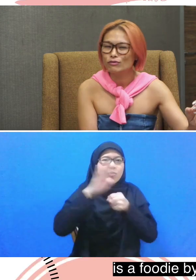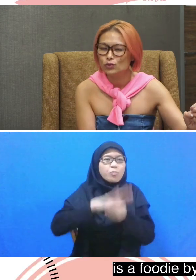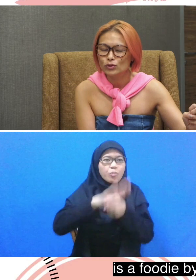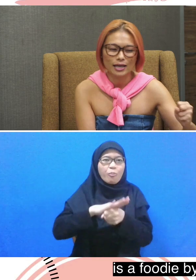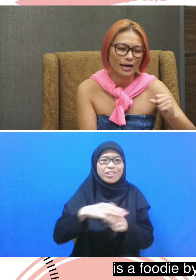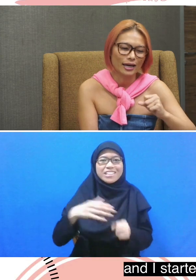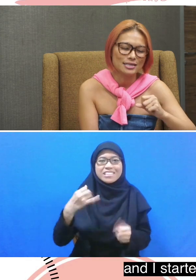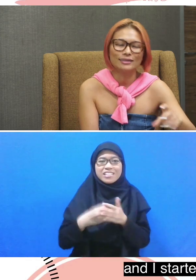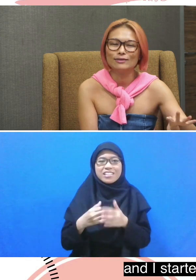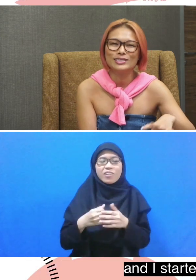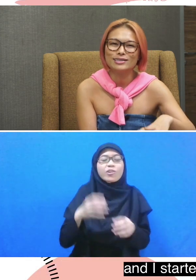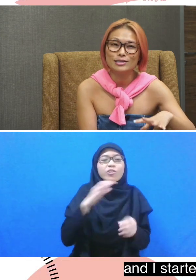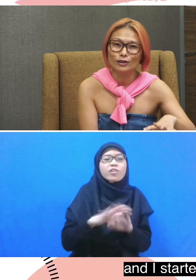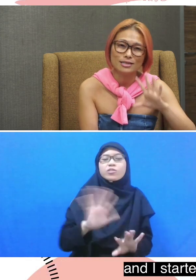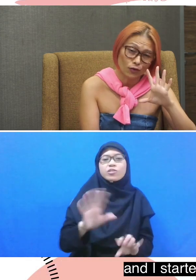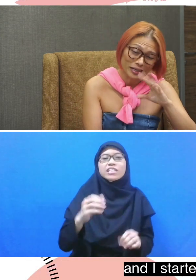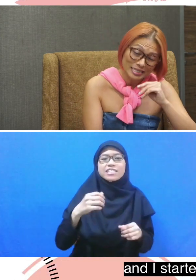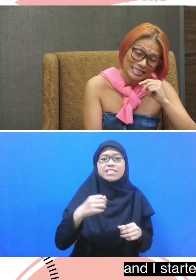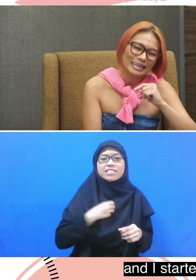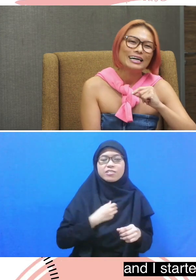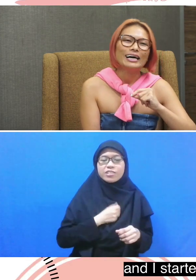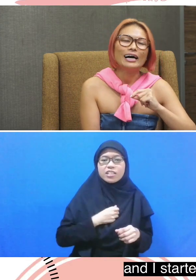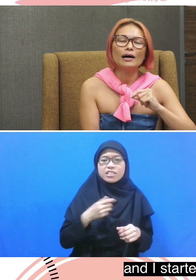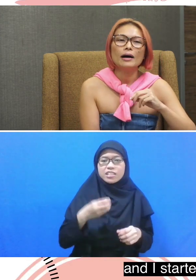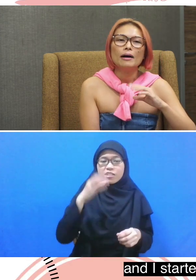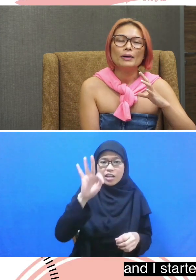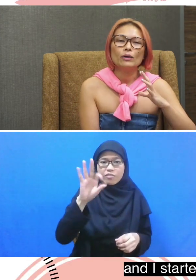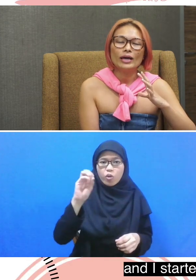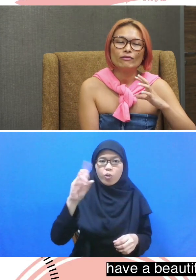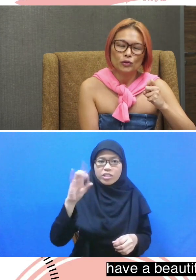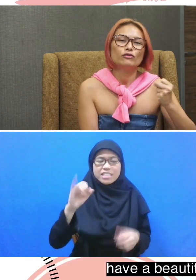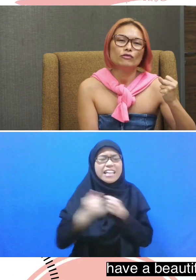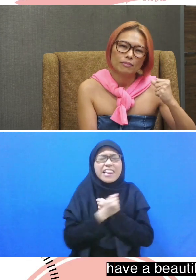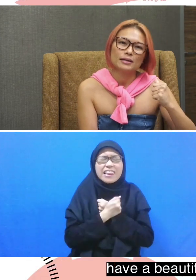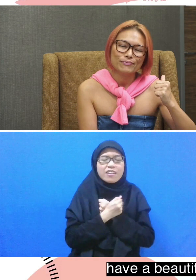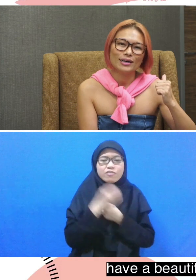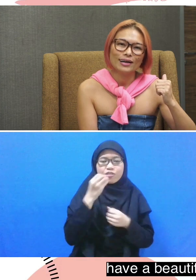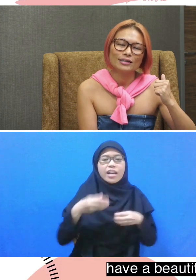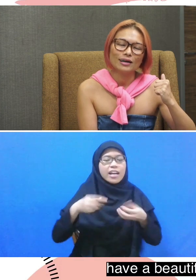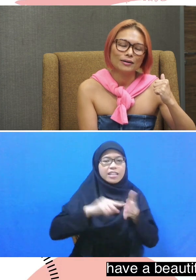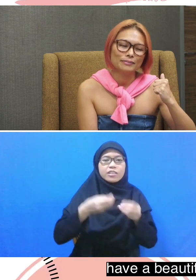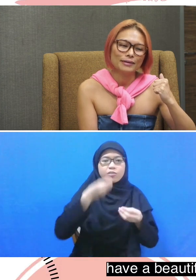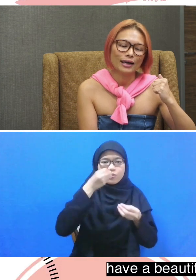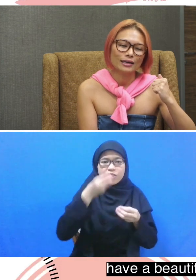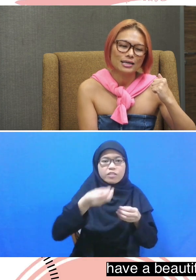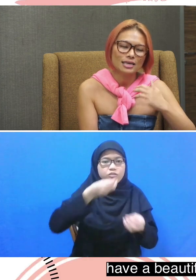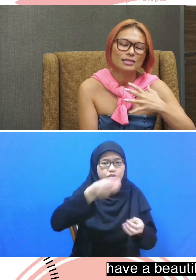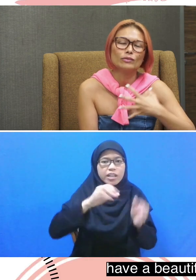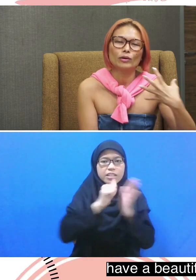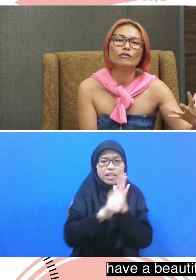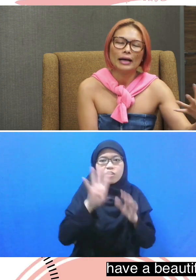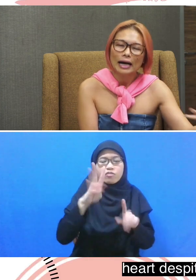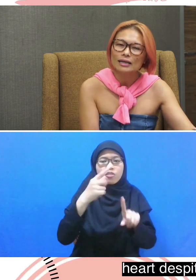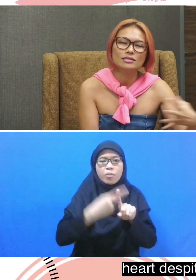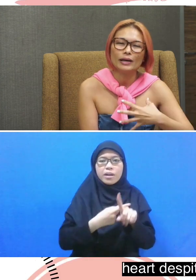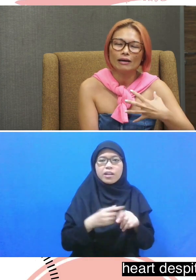loves her food. And I started feeding her solids at 4 months. But we have a beautiful family. And I say this from the